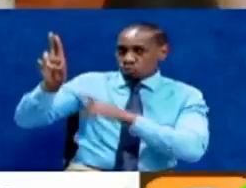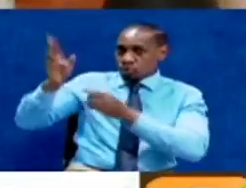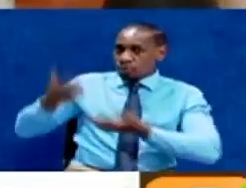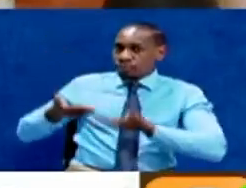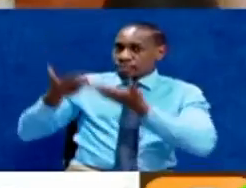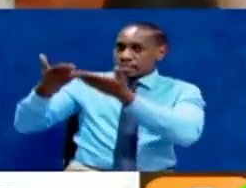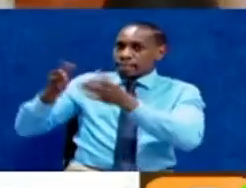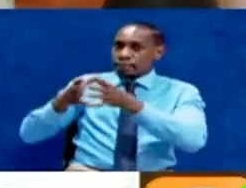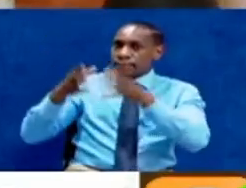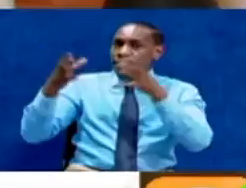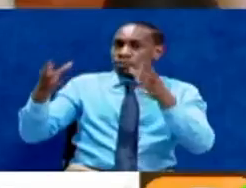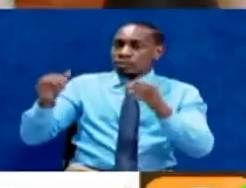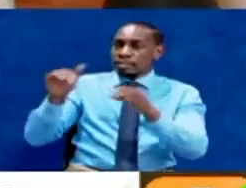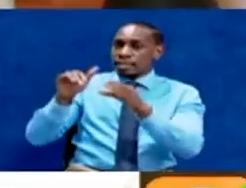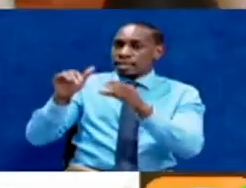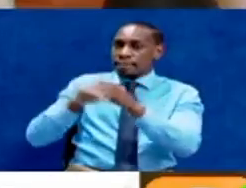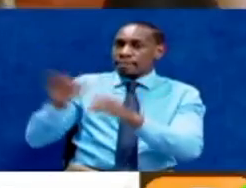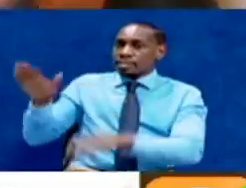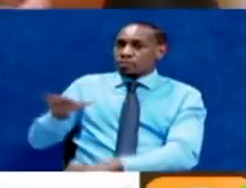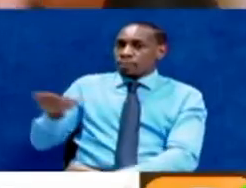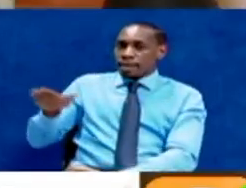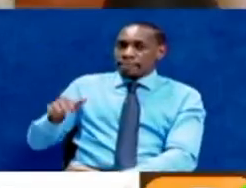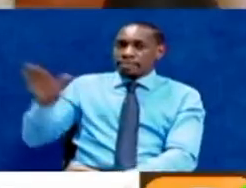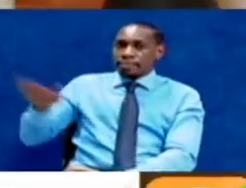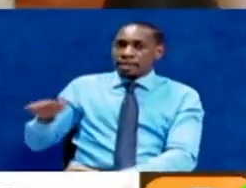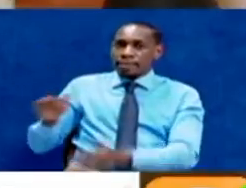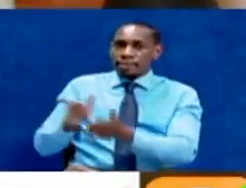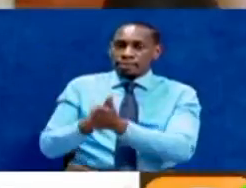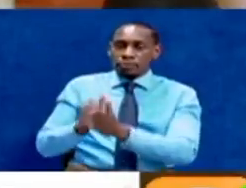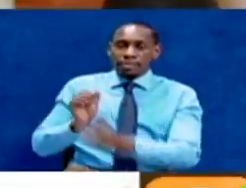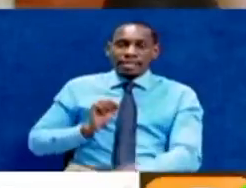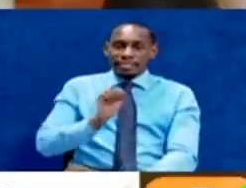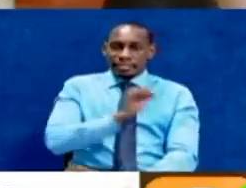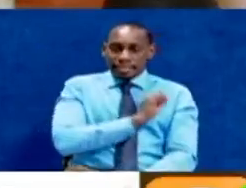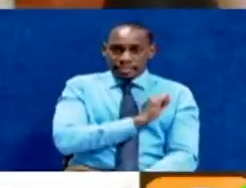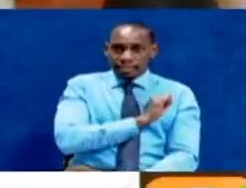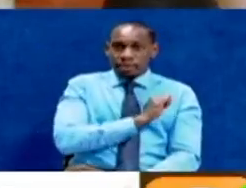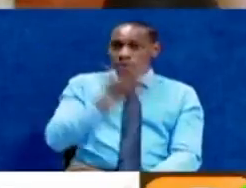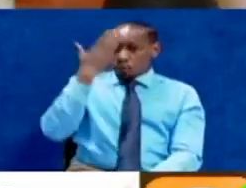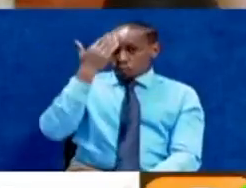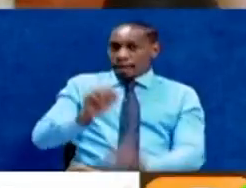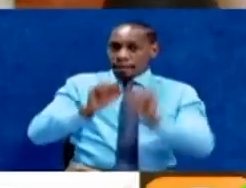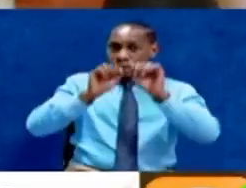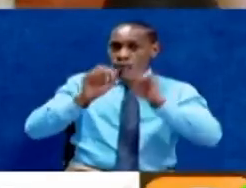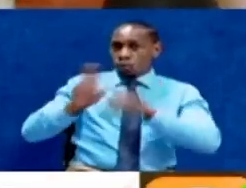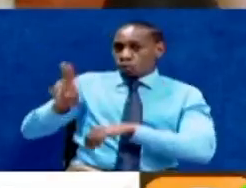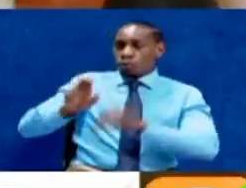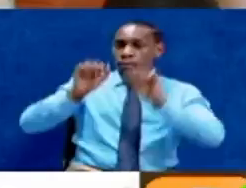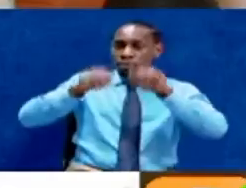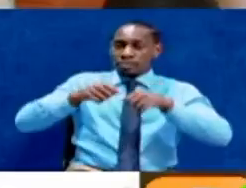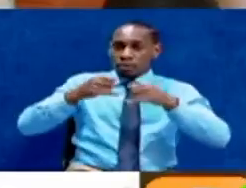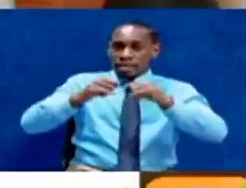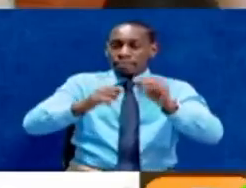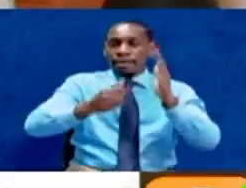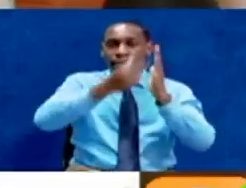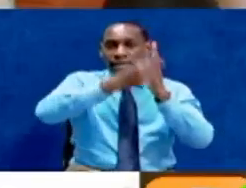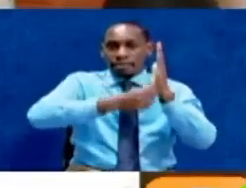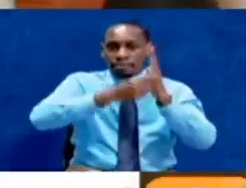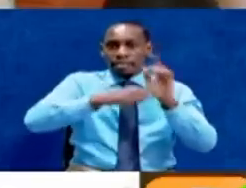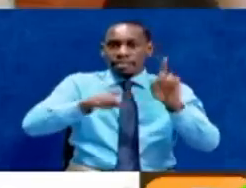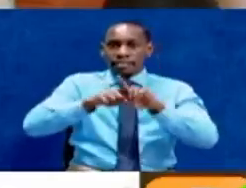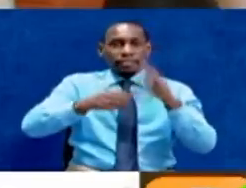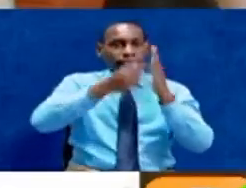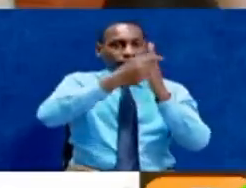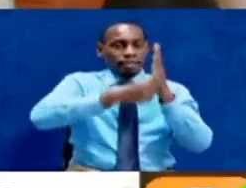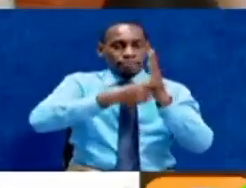him a majority of members of parliament in parliament and in senate so that he could go and implement a manifesto. This is the